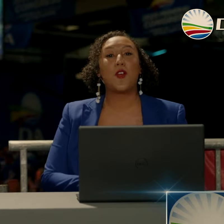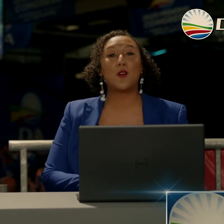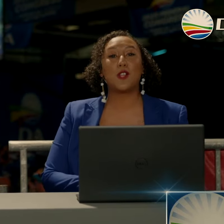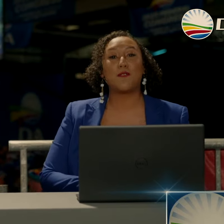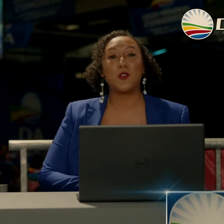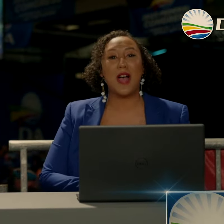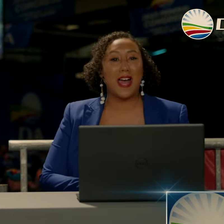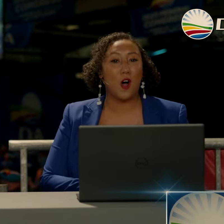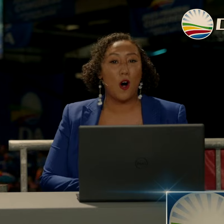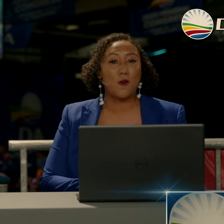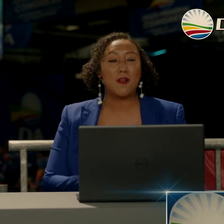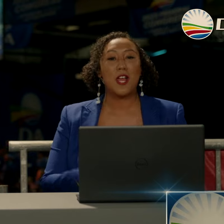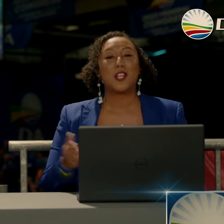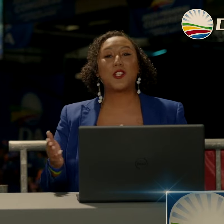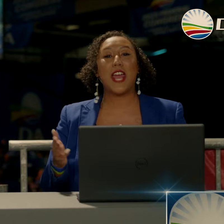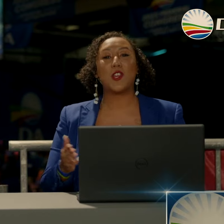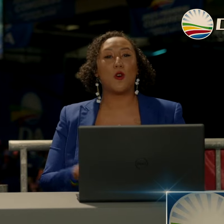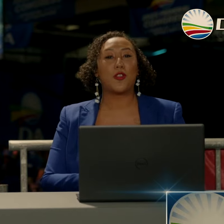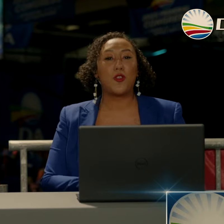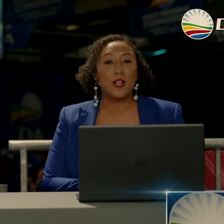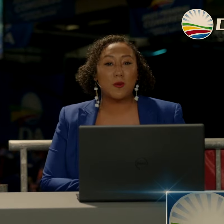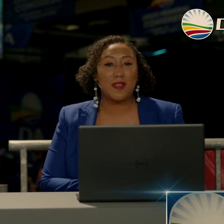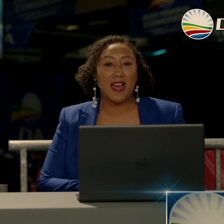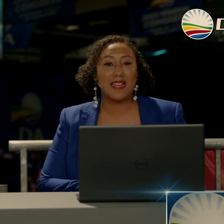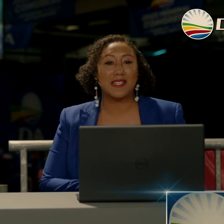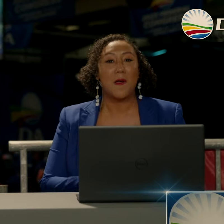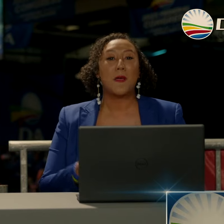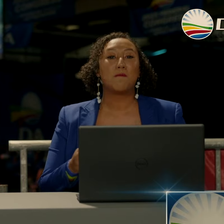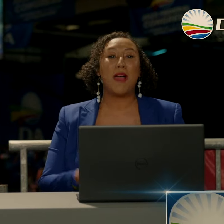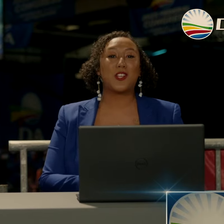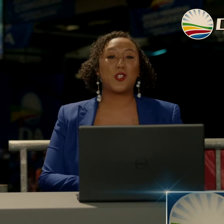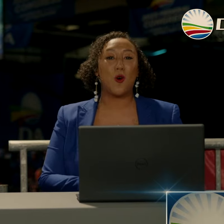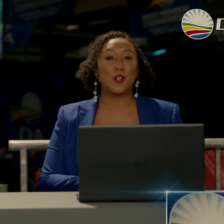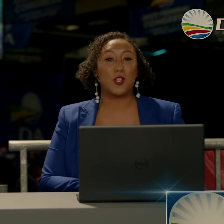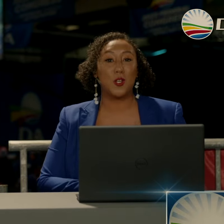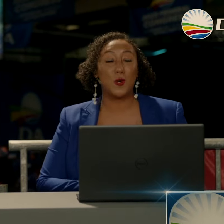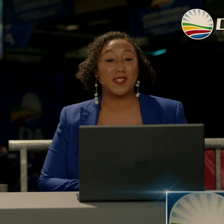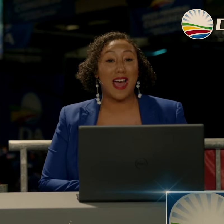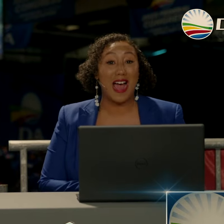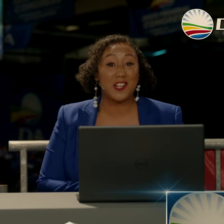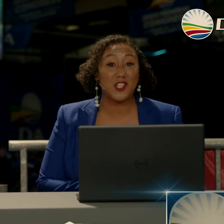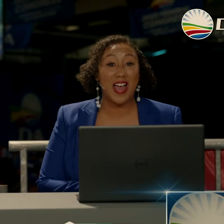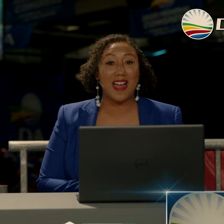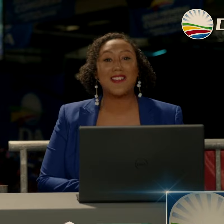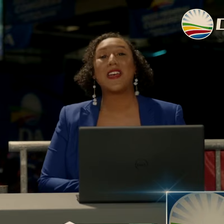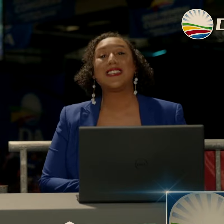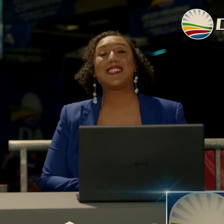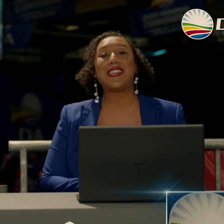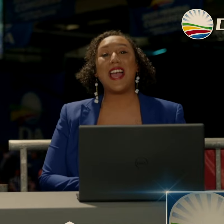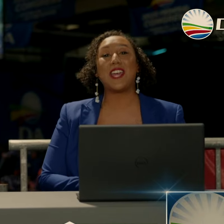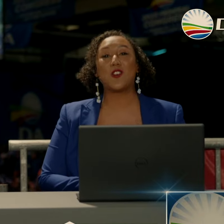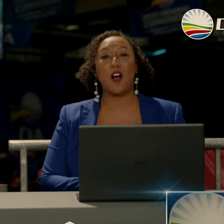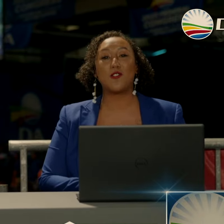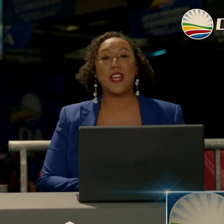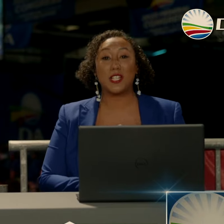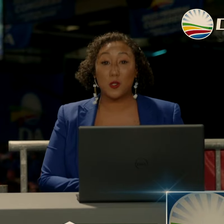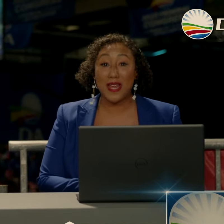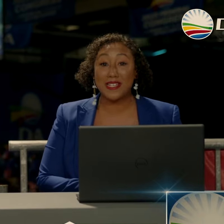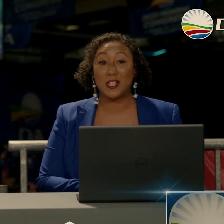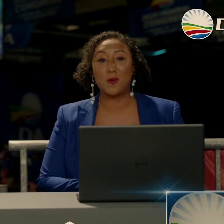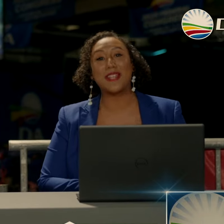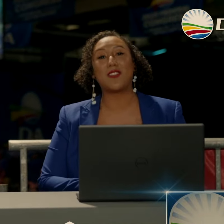For those of you at home, share your thoughts with us. Make sure to use the hashtag DA